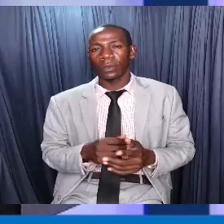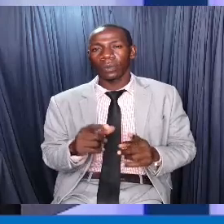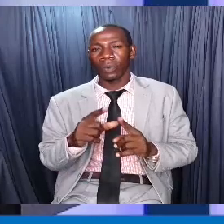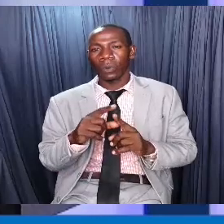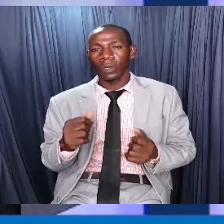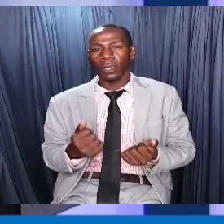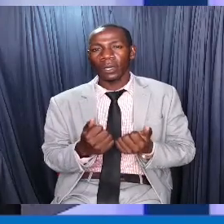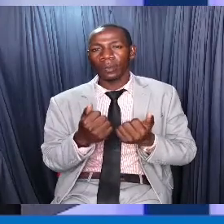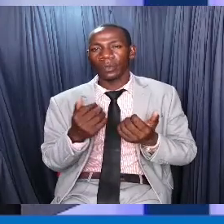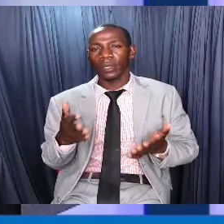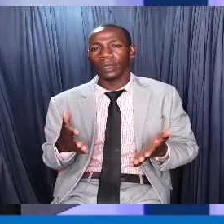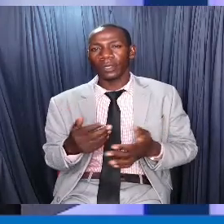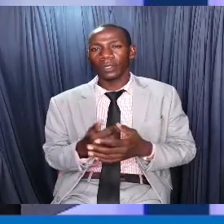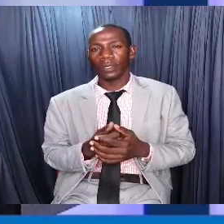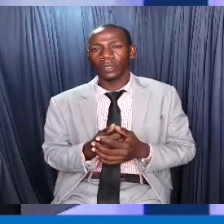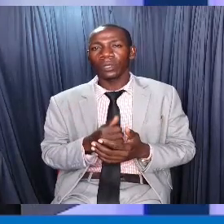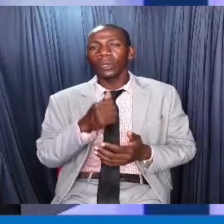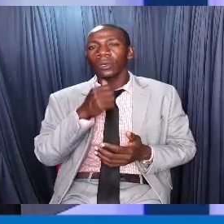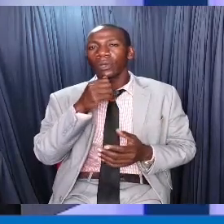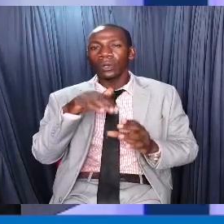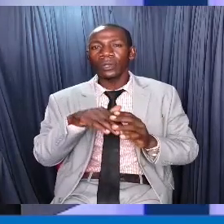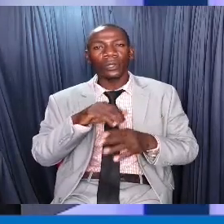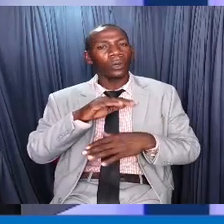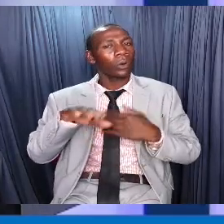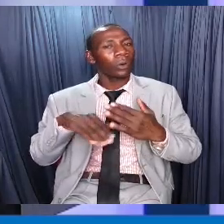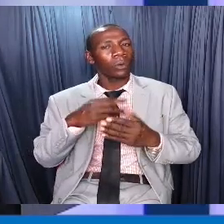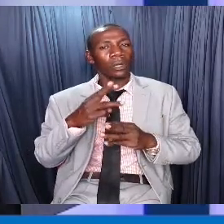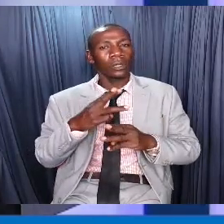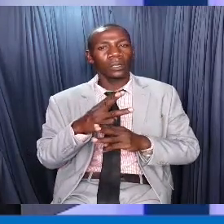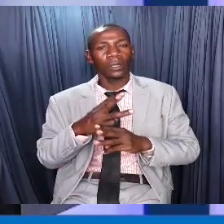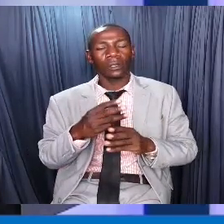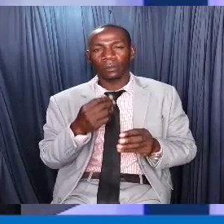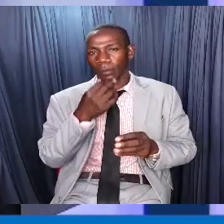Hallelujah. Something happening here. It's not in the whole world.